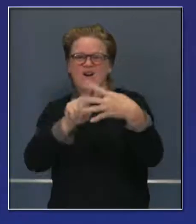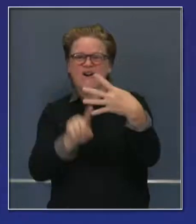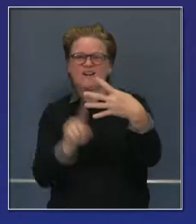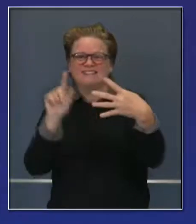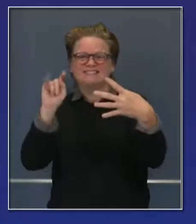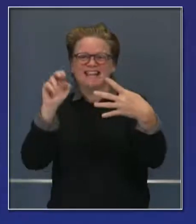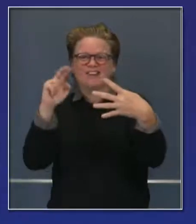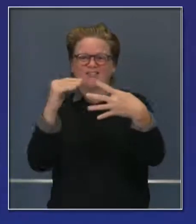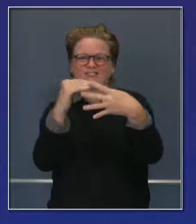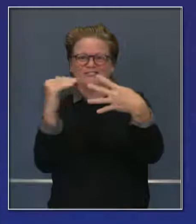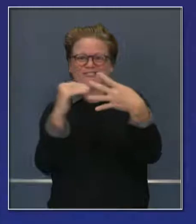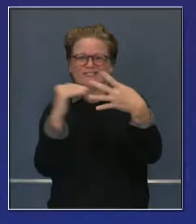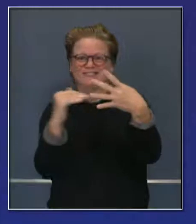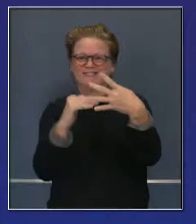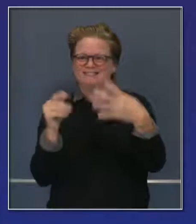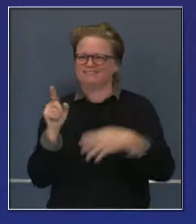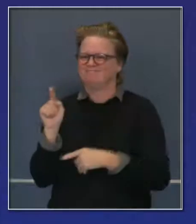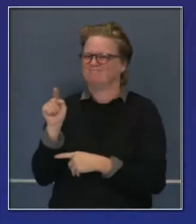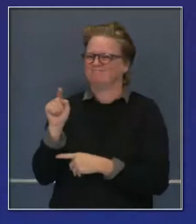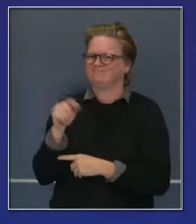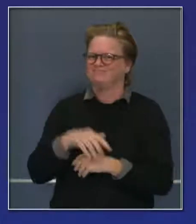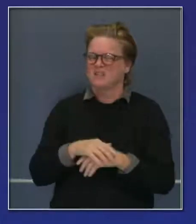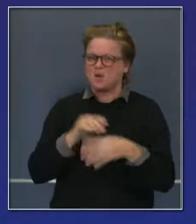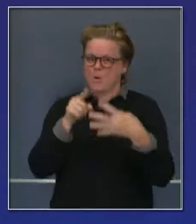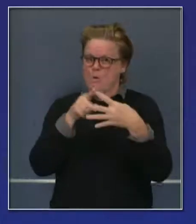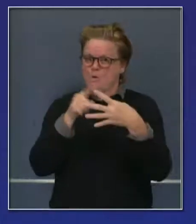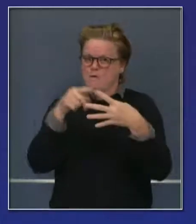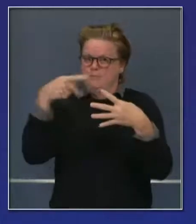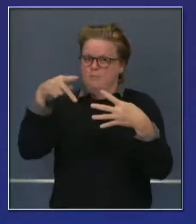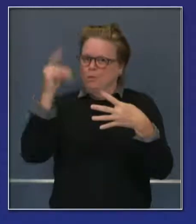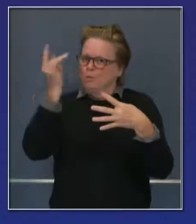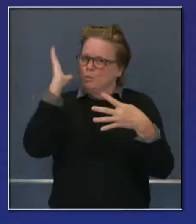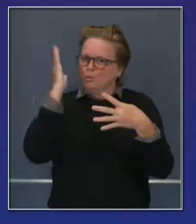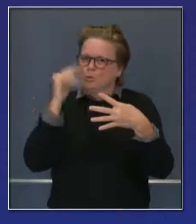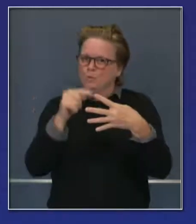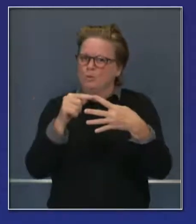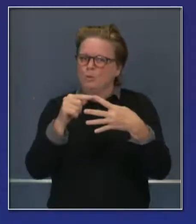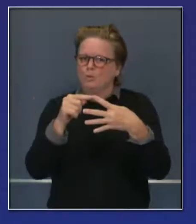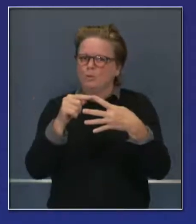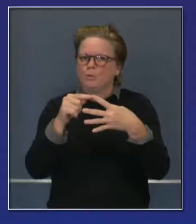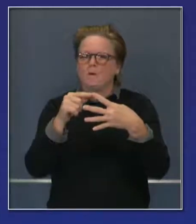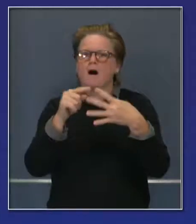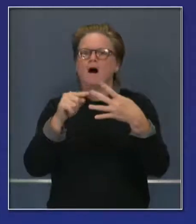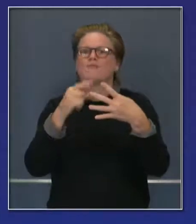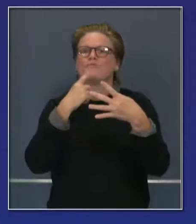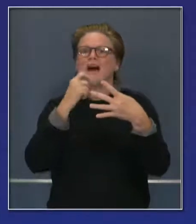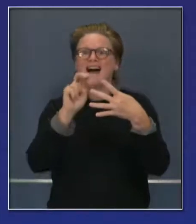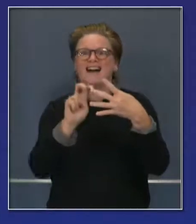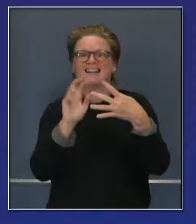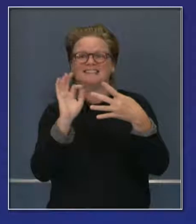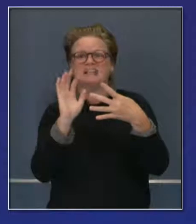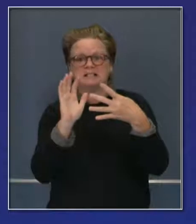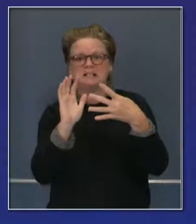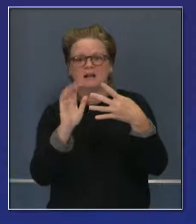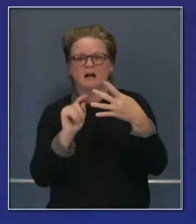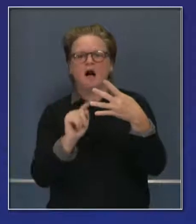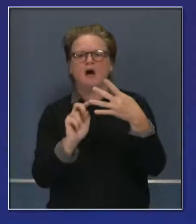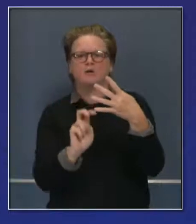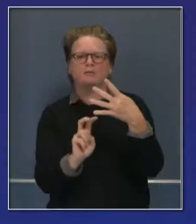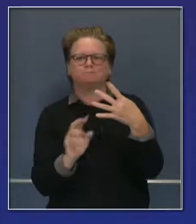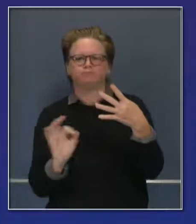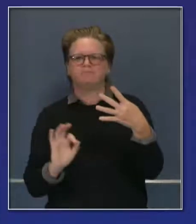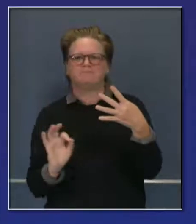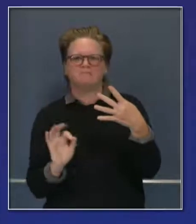the most restrictive tier, and the yellow tier, in addition to red and orange, the least restrictive. We have made tremendous